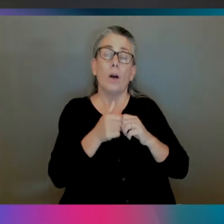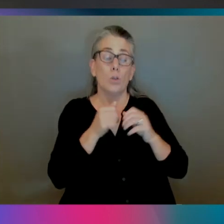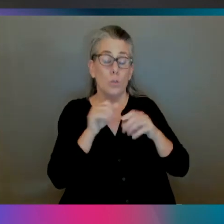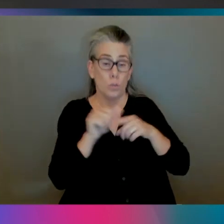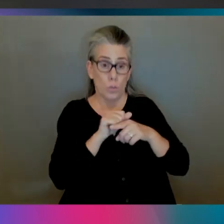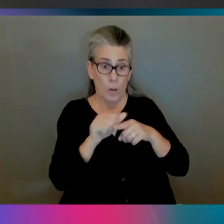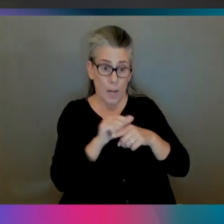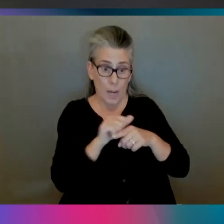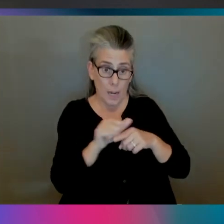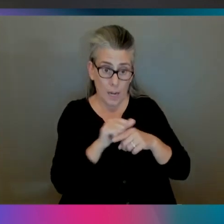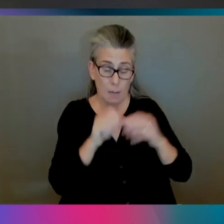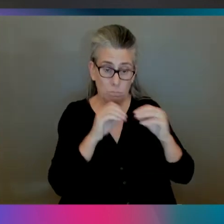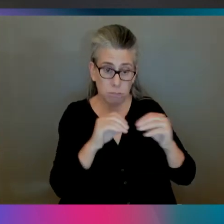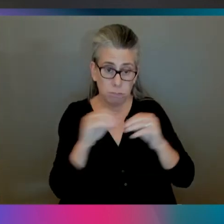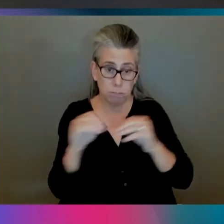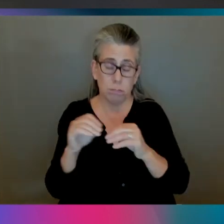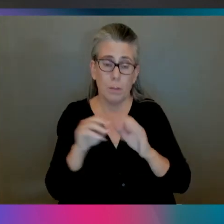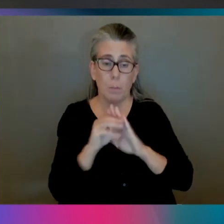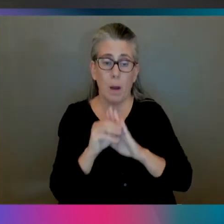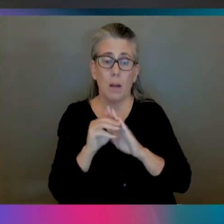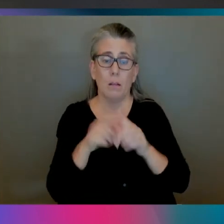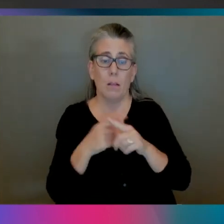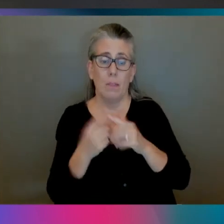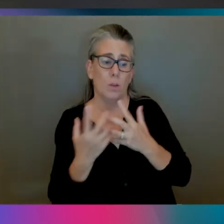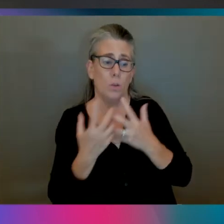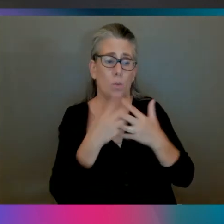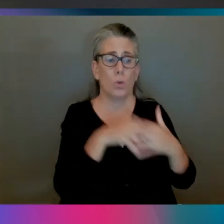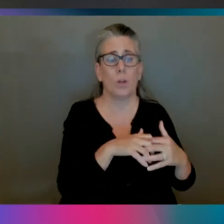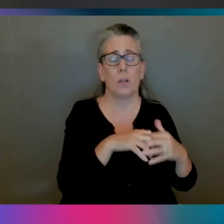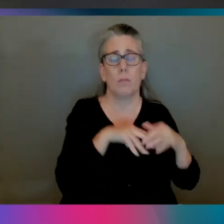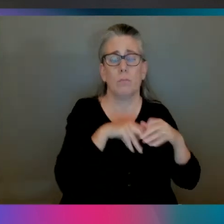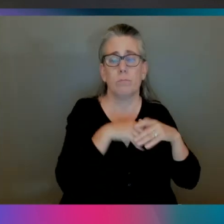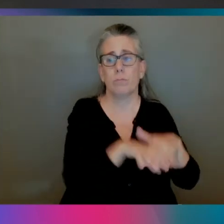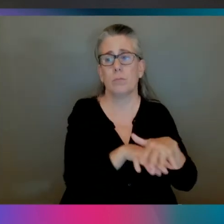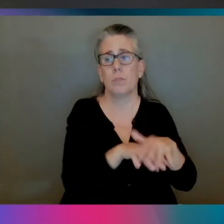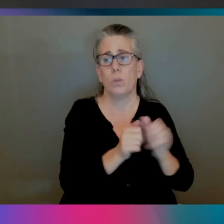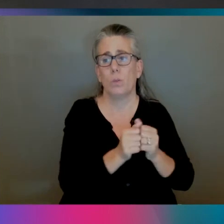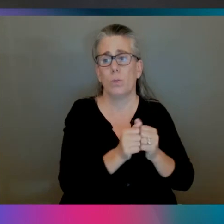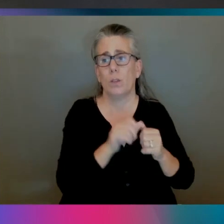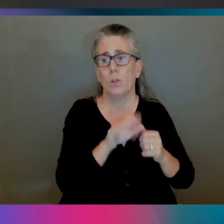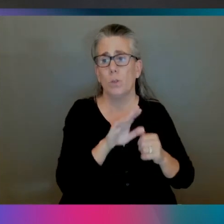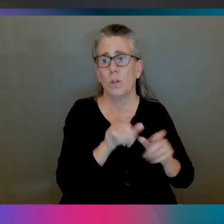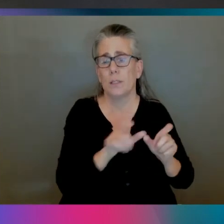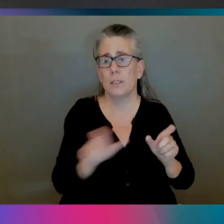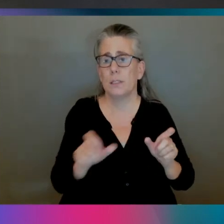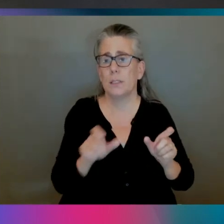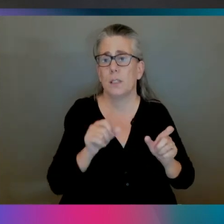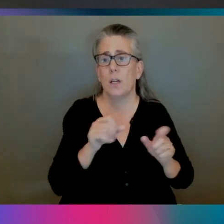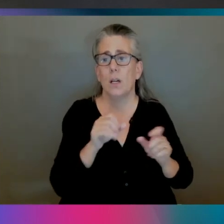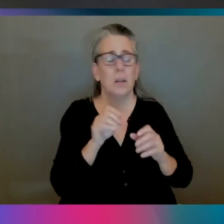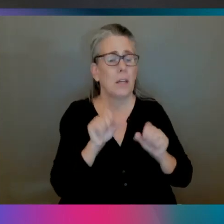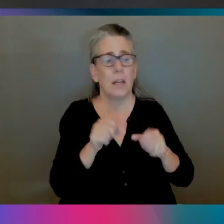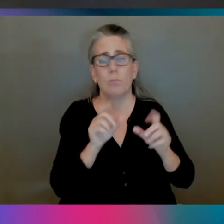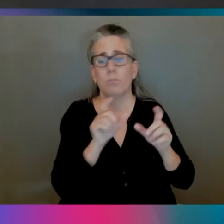could be, I could hit this with a mobile application. I could hit this with an API gateway. I could hit this from